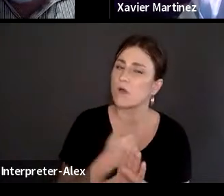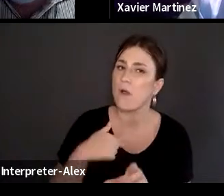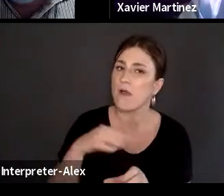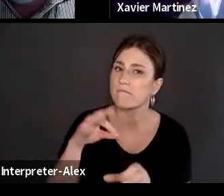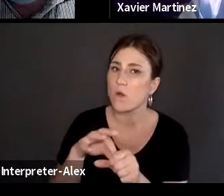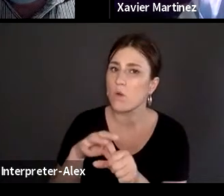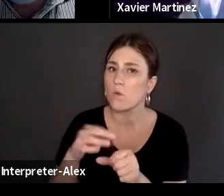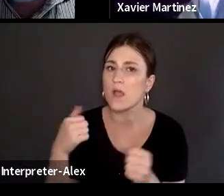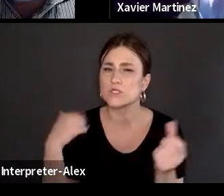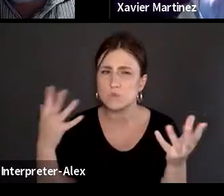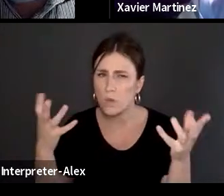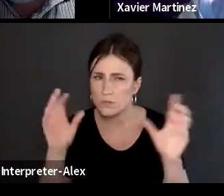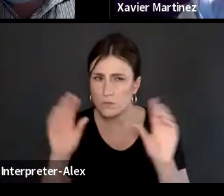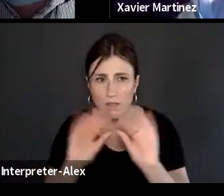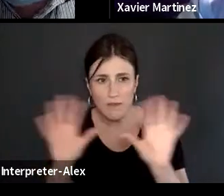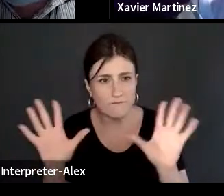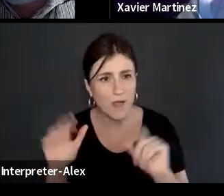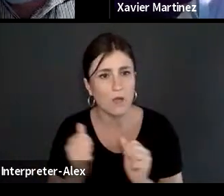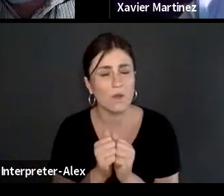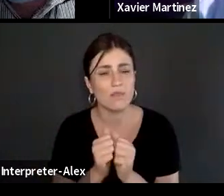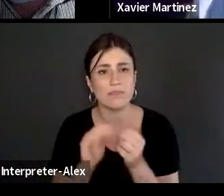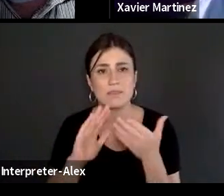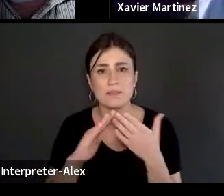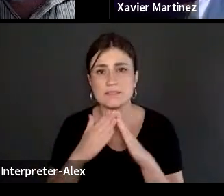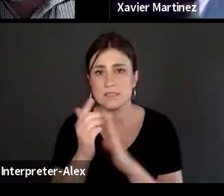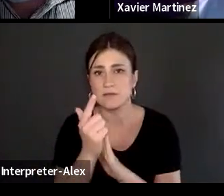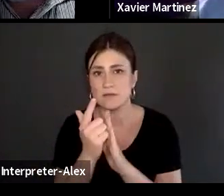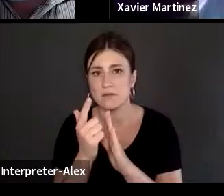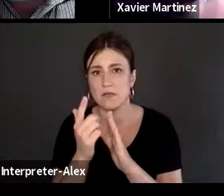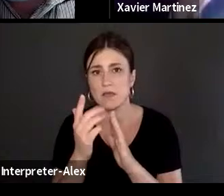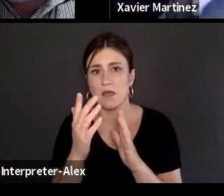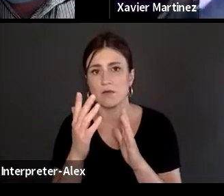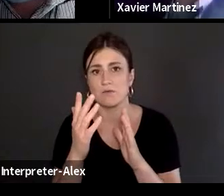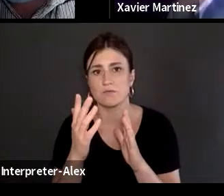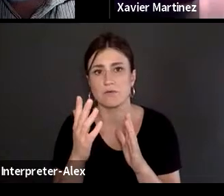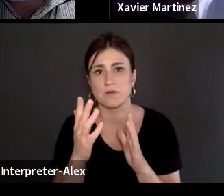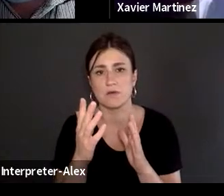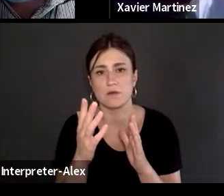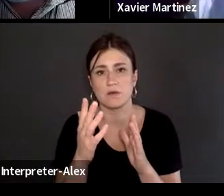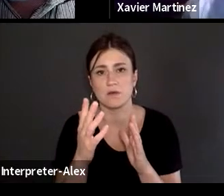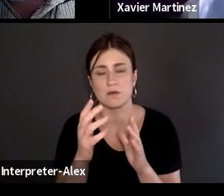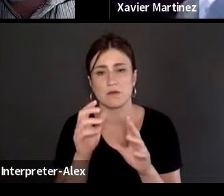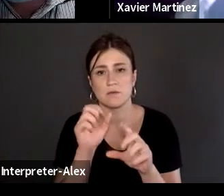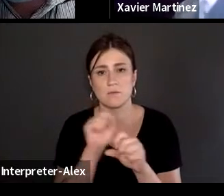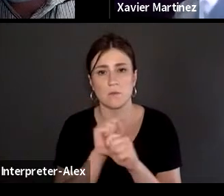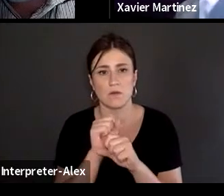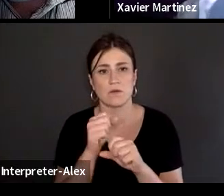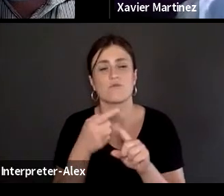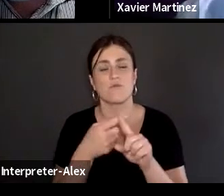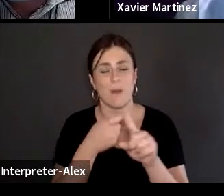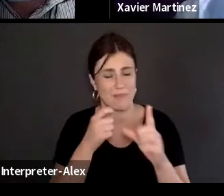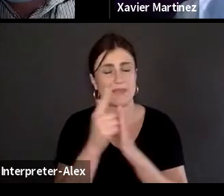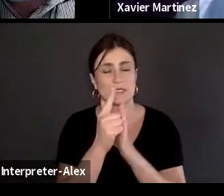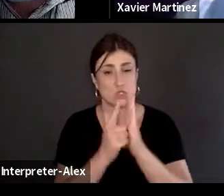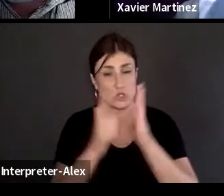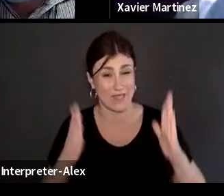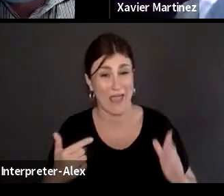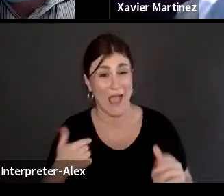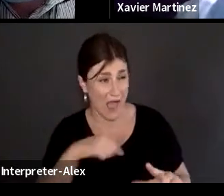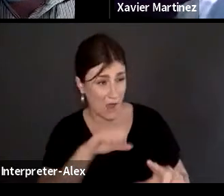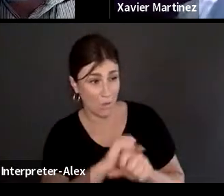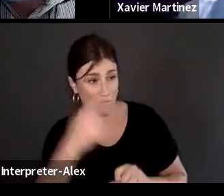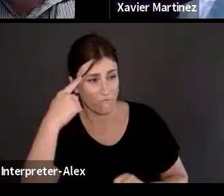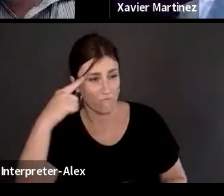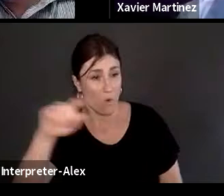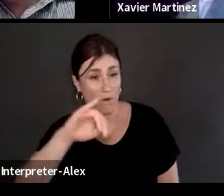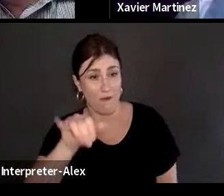I just want to have a clarification with the city attorney. I am an employee of Hemis Electric. Do I need to abstain from this as well? Or as an employee,